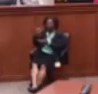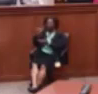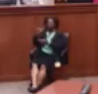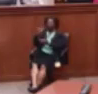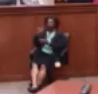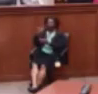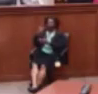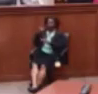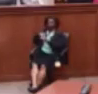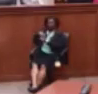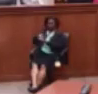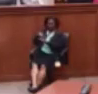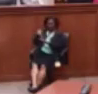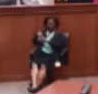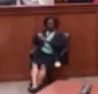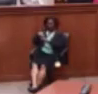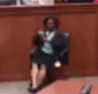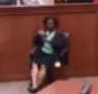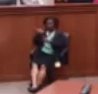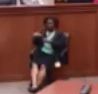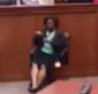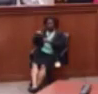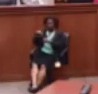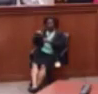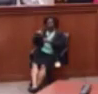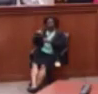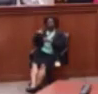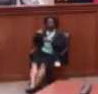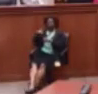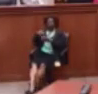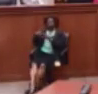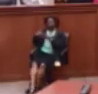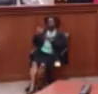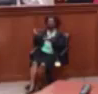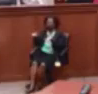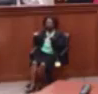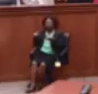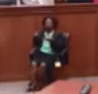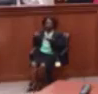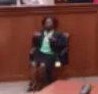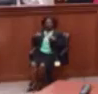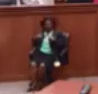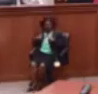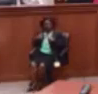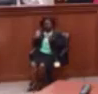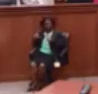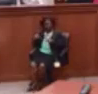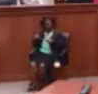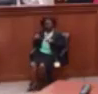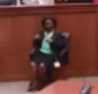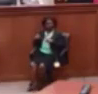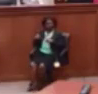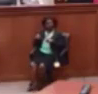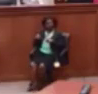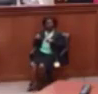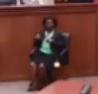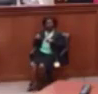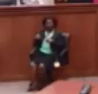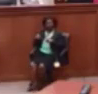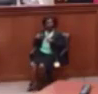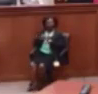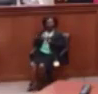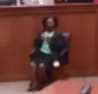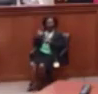participated in, and probably there is a way of accelerating implementation, but this is an operations issue for the colleges, so